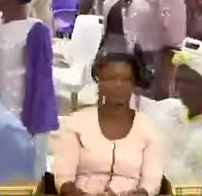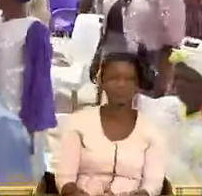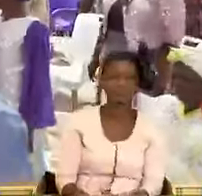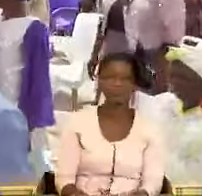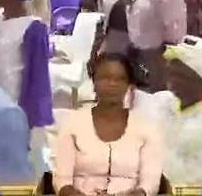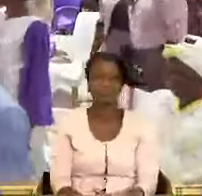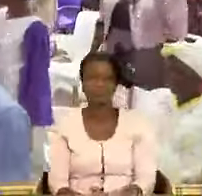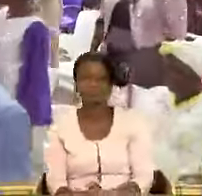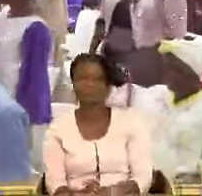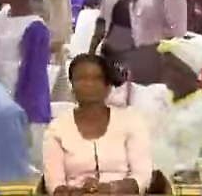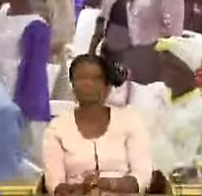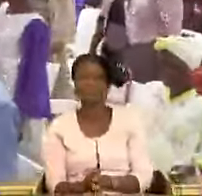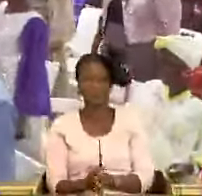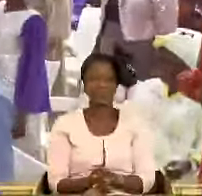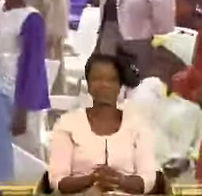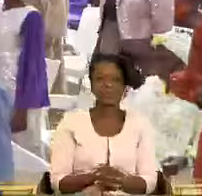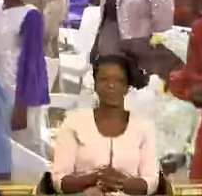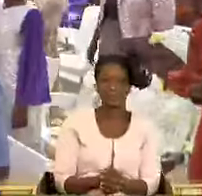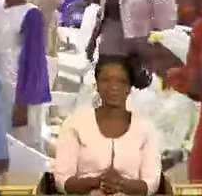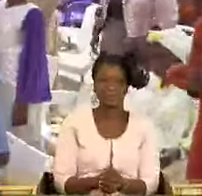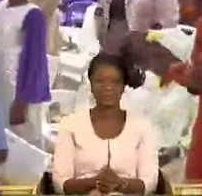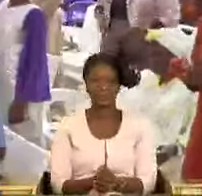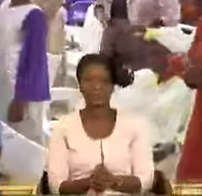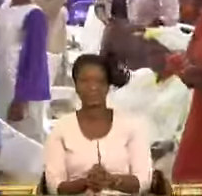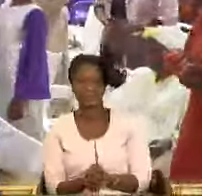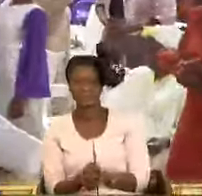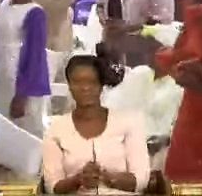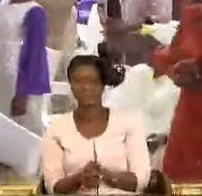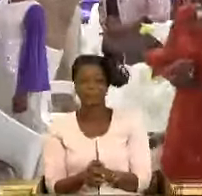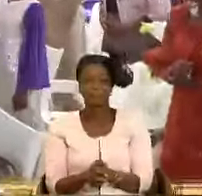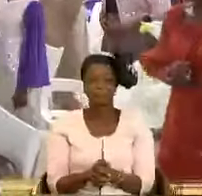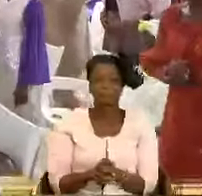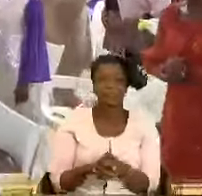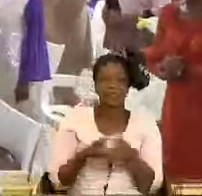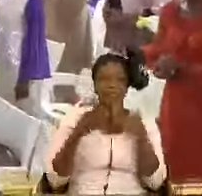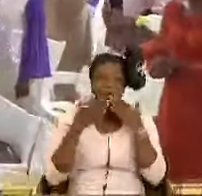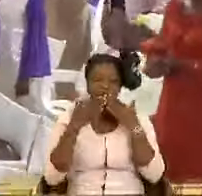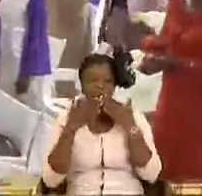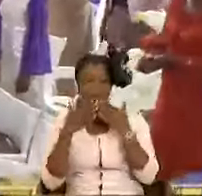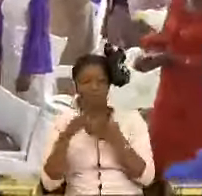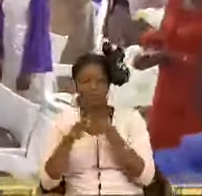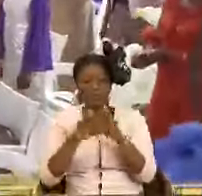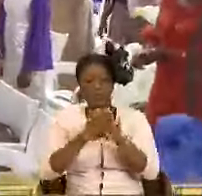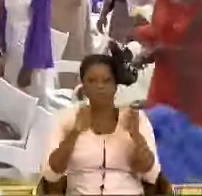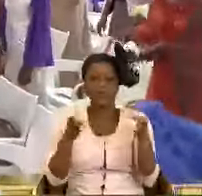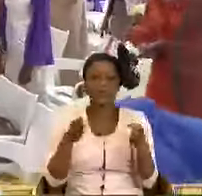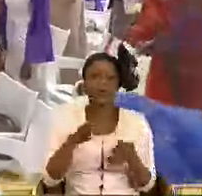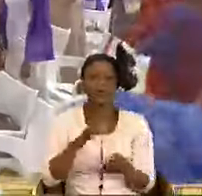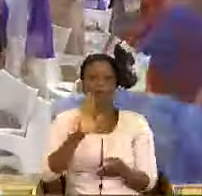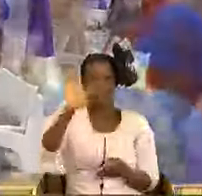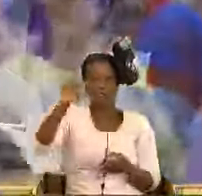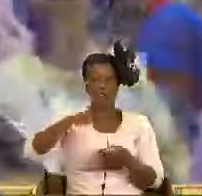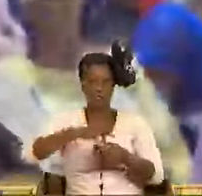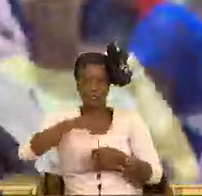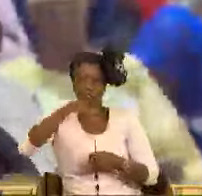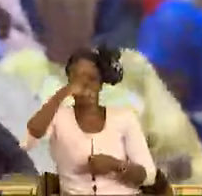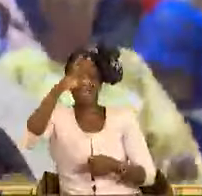he has done so much just lift your hands open up your spirit this morning